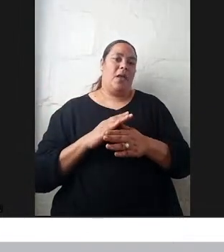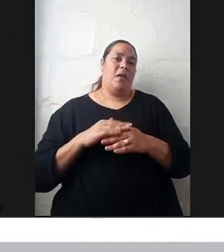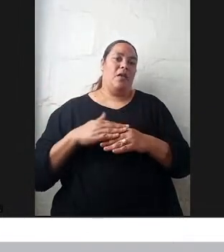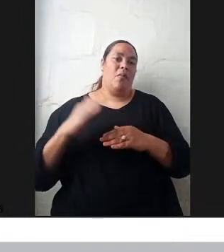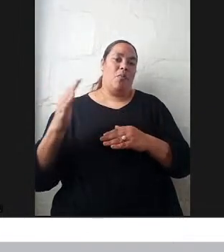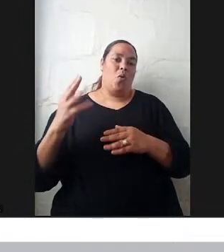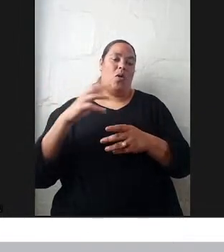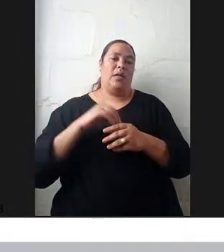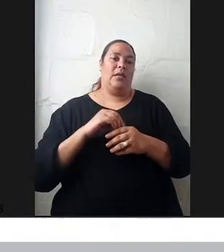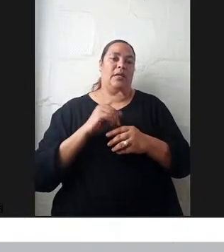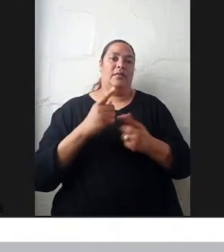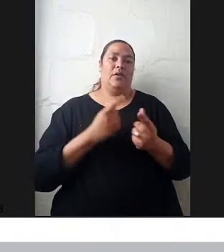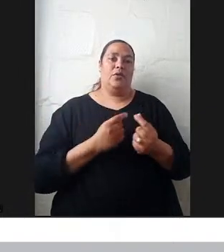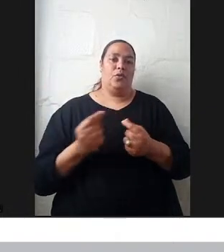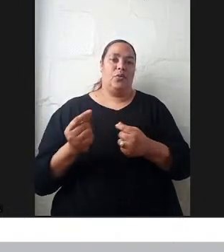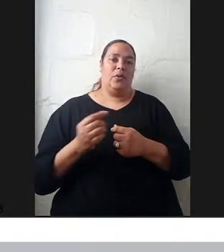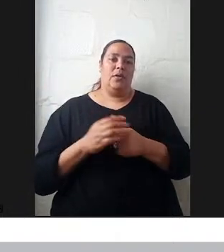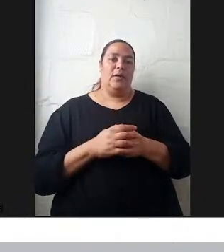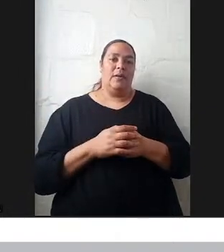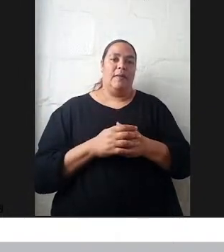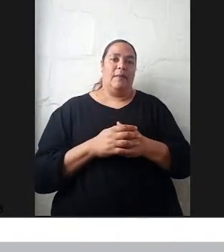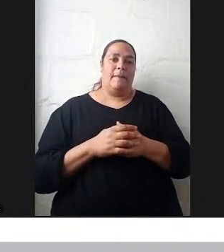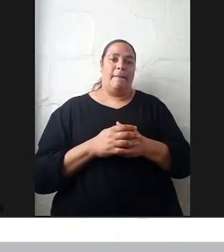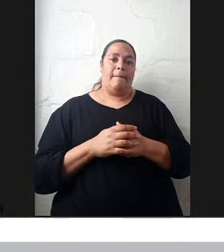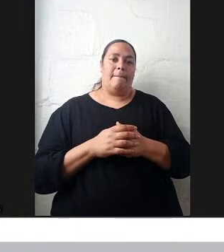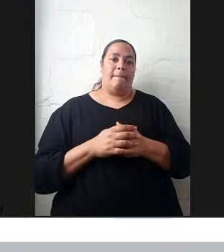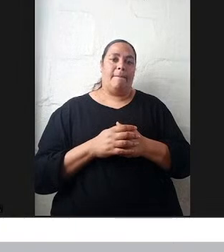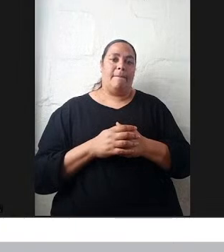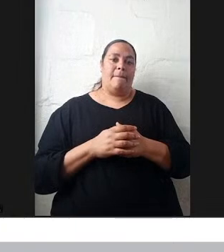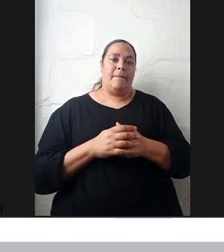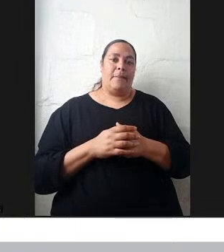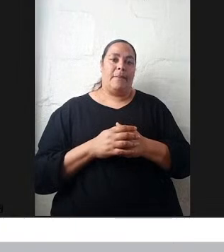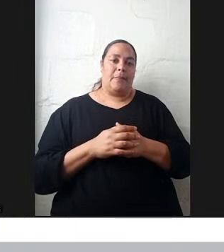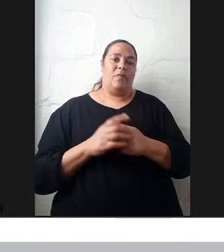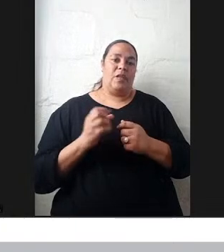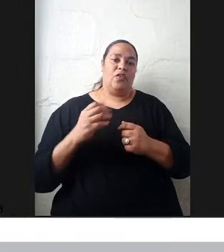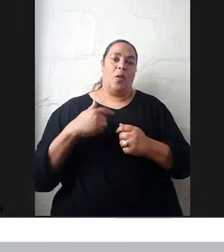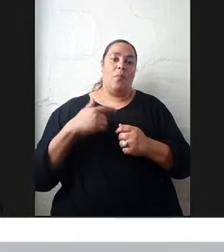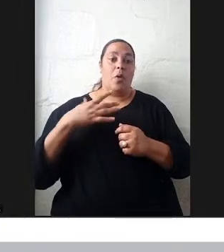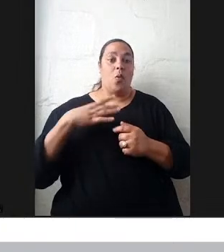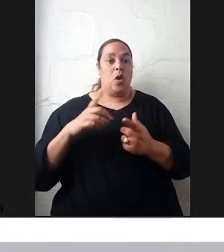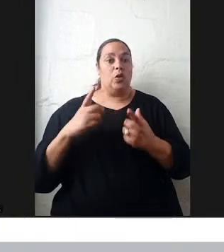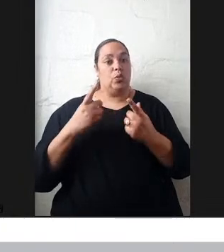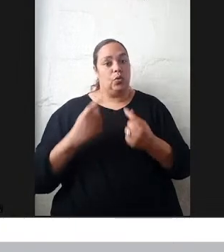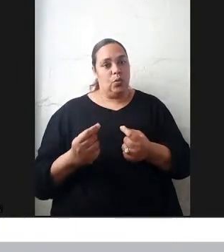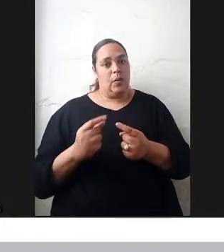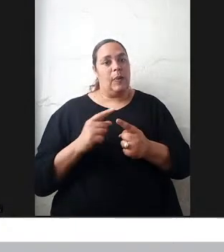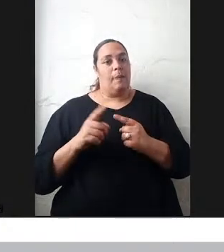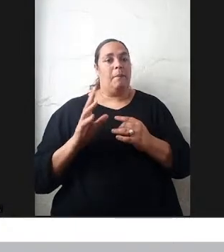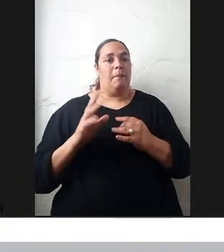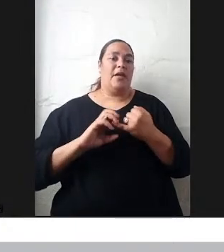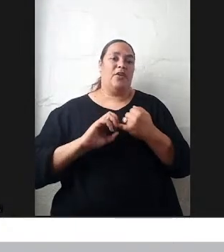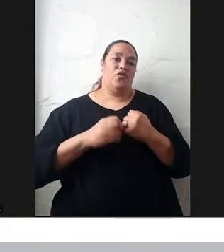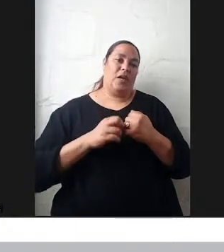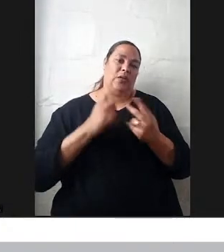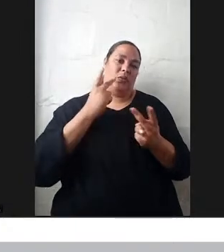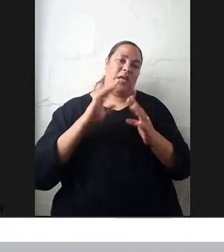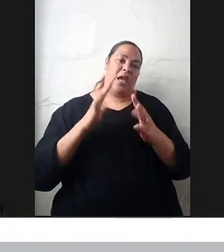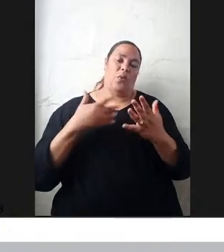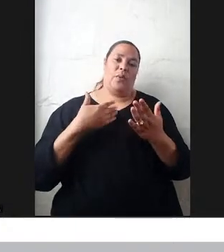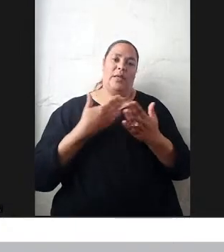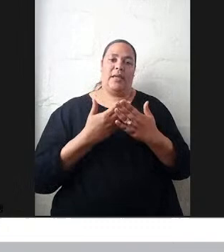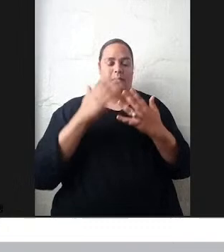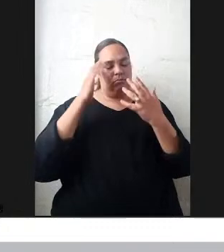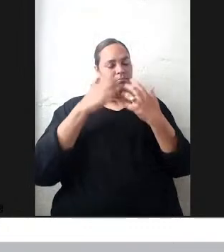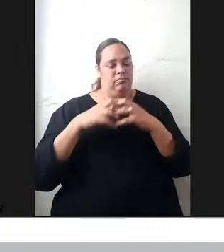becomes. So I want to do it, but let's just try and see how we can figure out